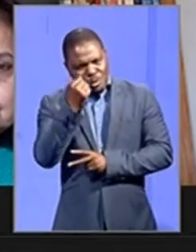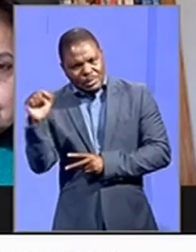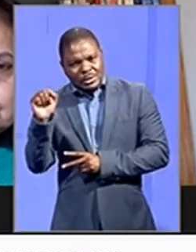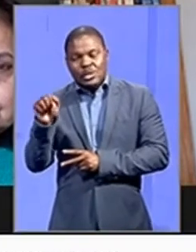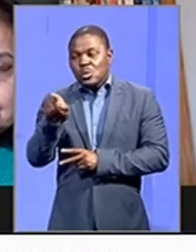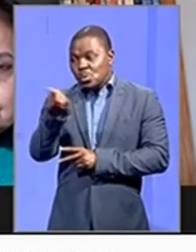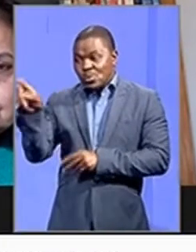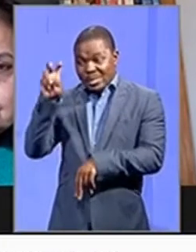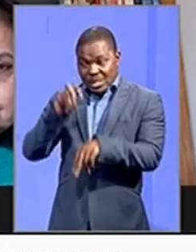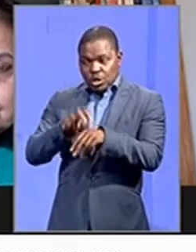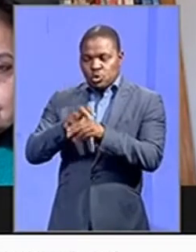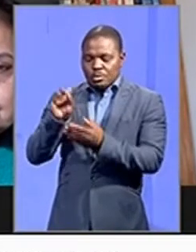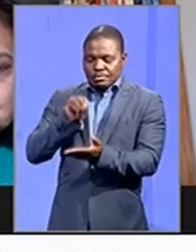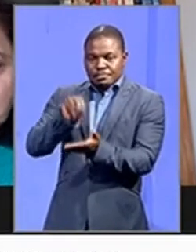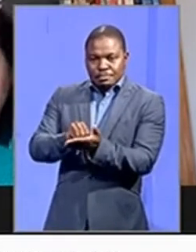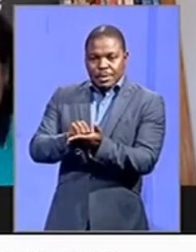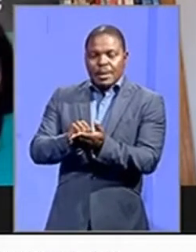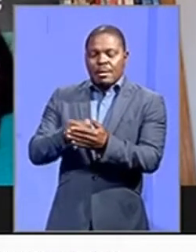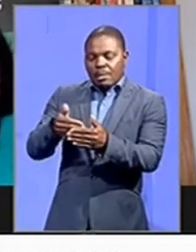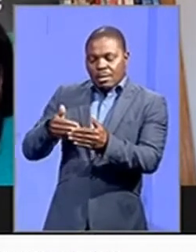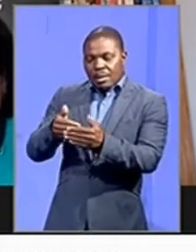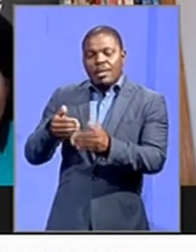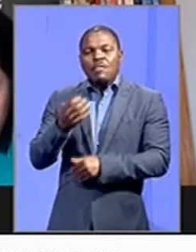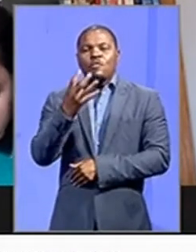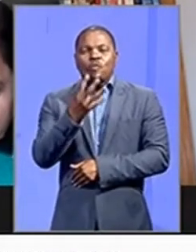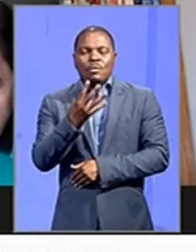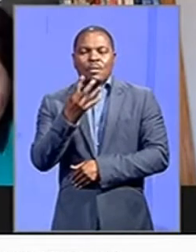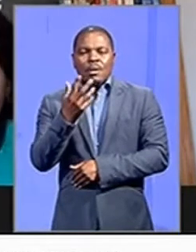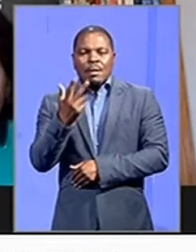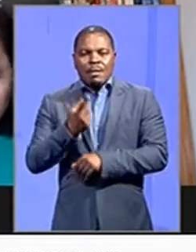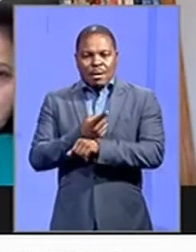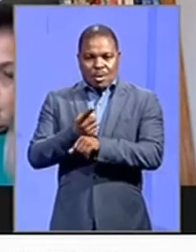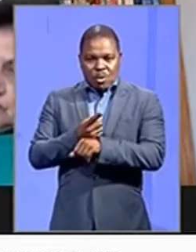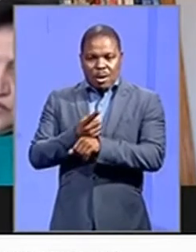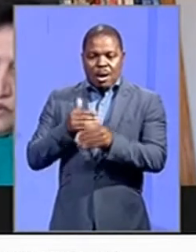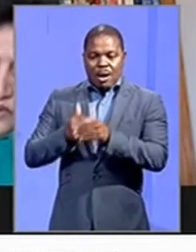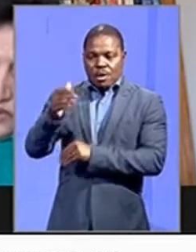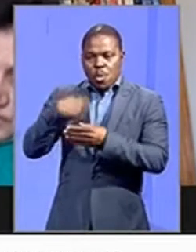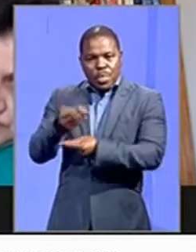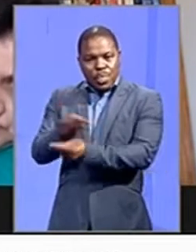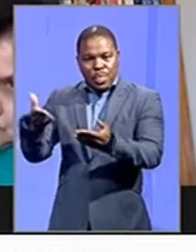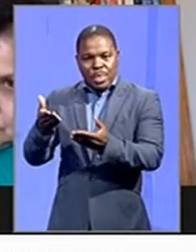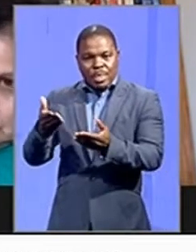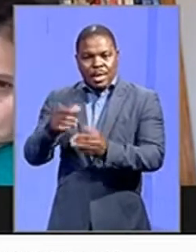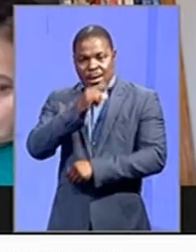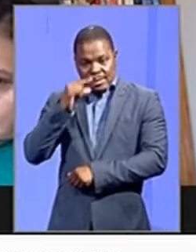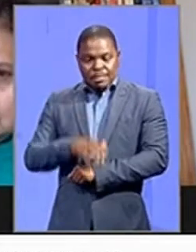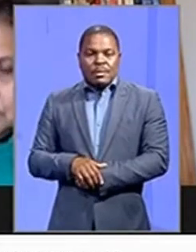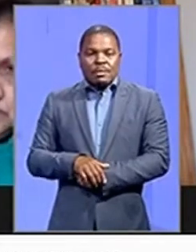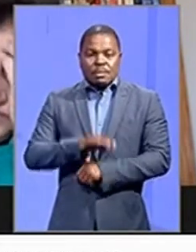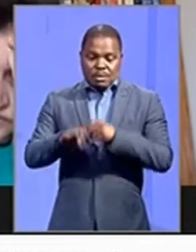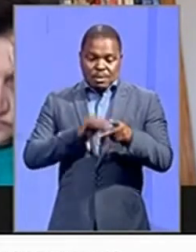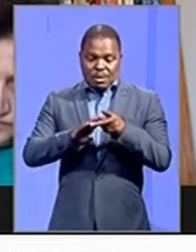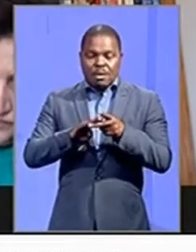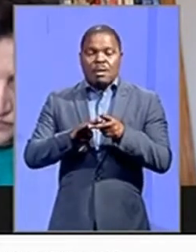made within 48 hours following the occurrence of the incident, so that the rest of the